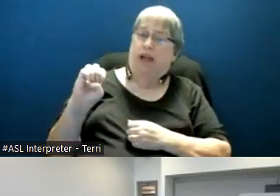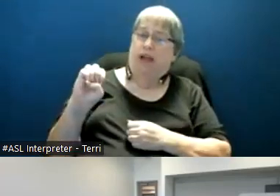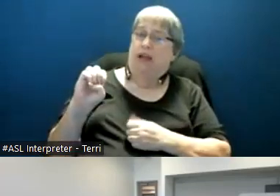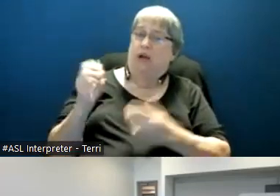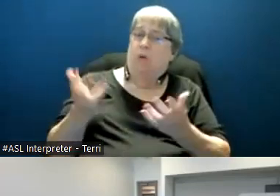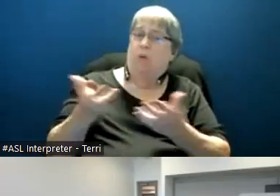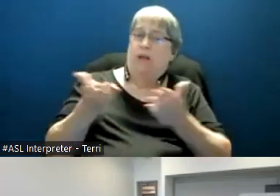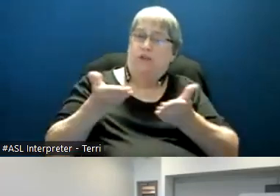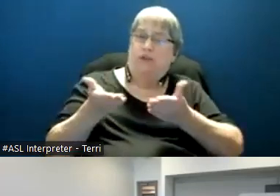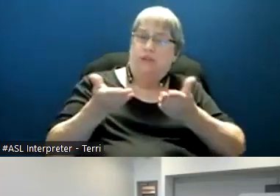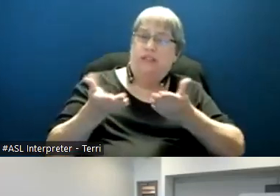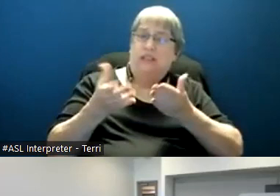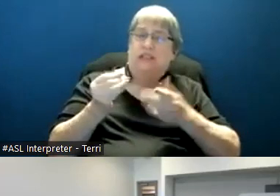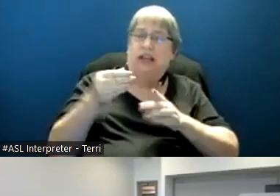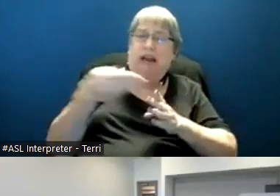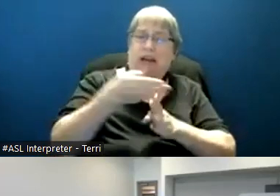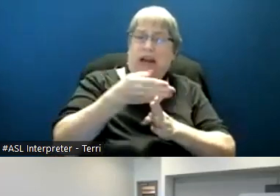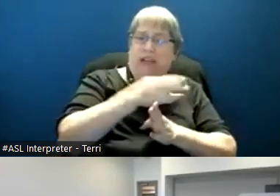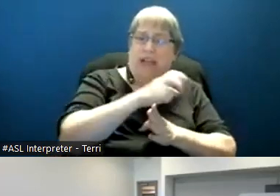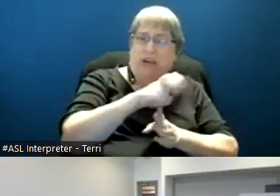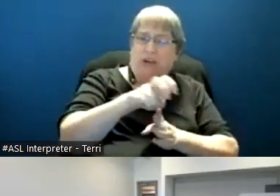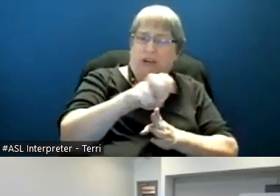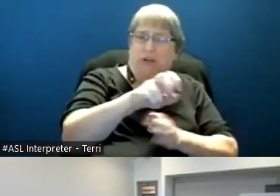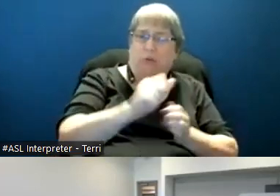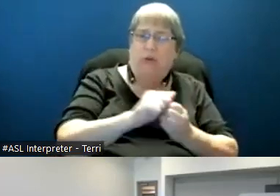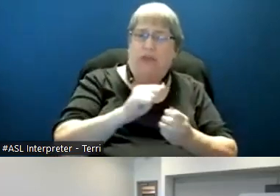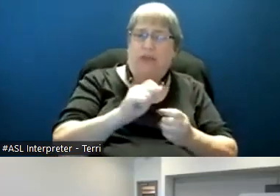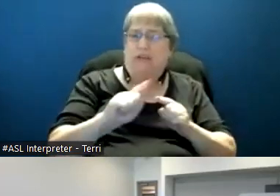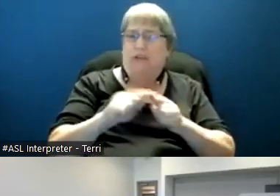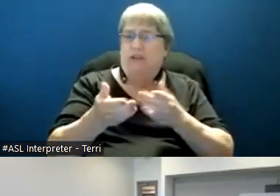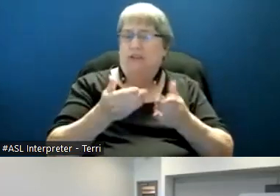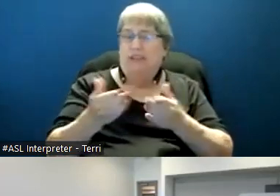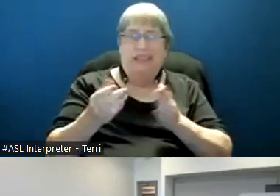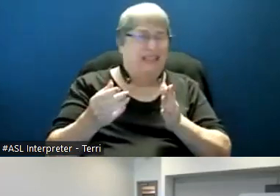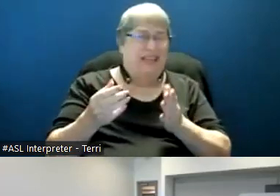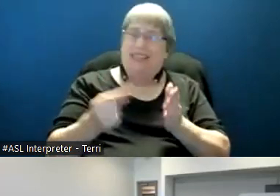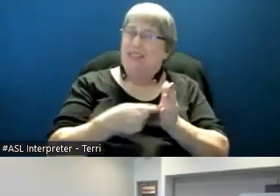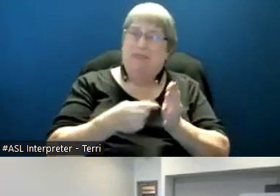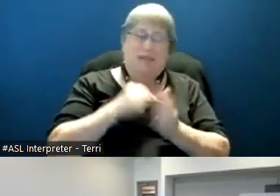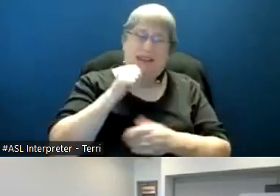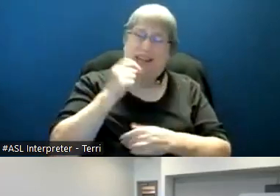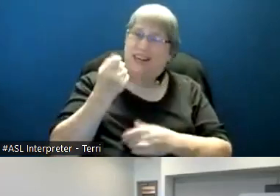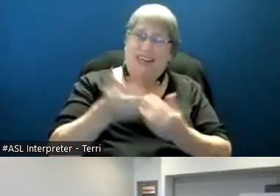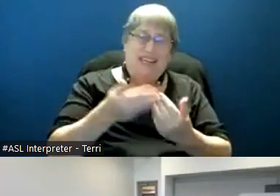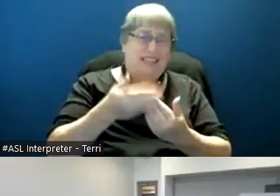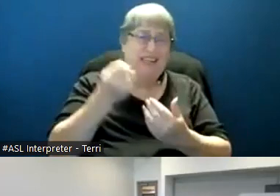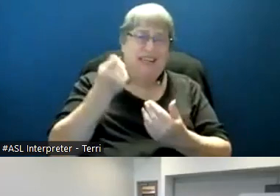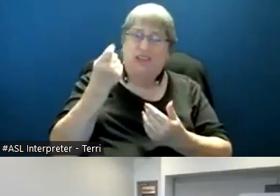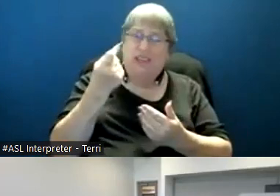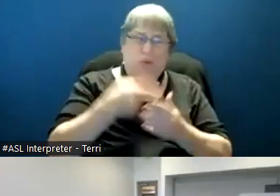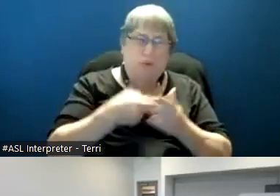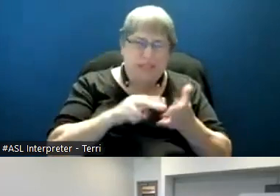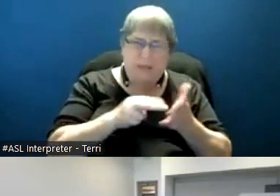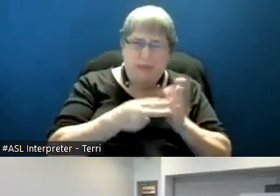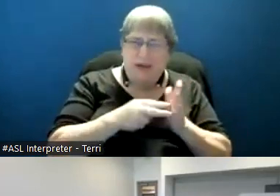navigation entities, you know, they're not clearly intuitive to understand what they are. And so using them, I think, creates